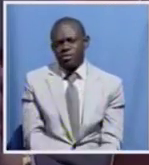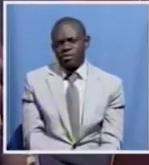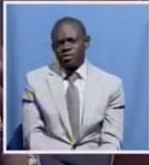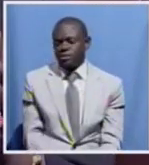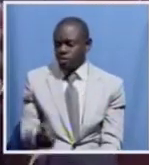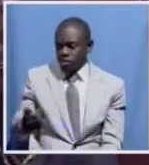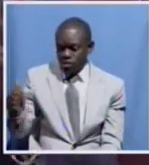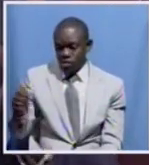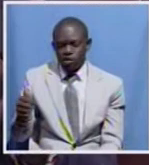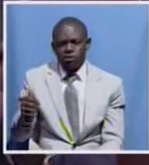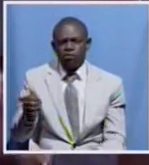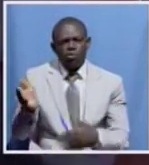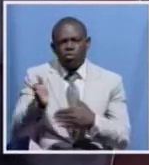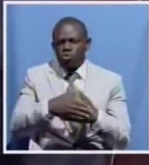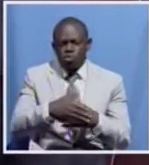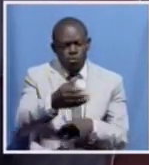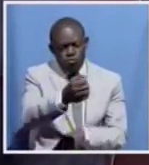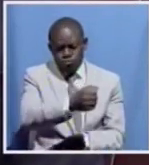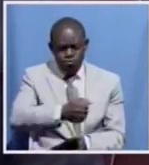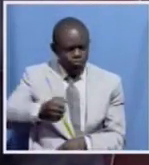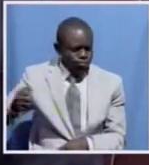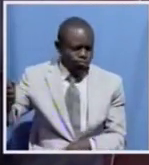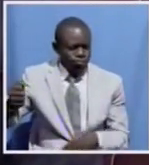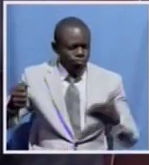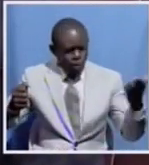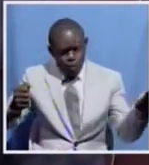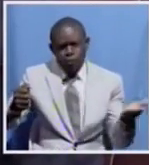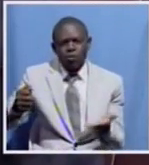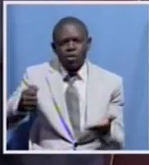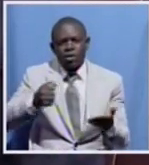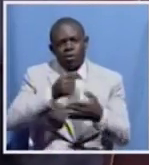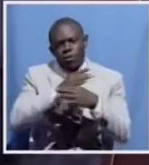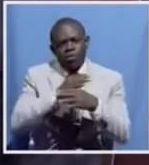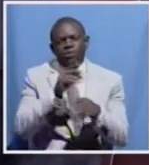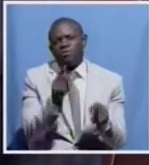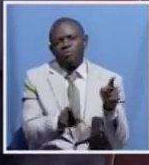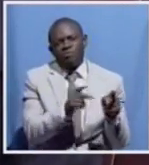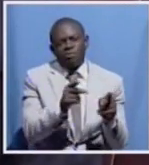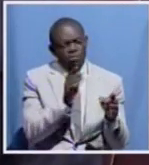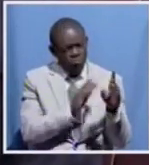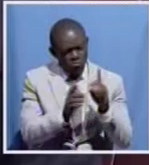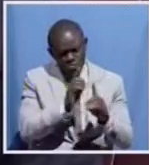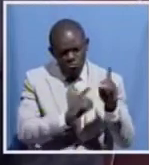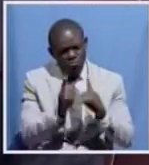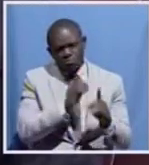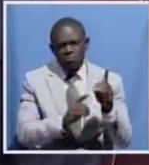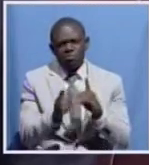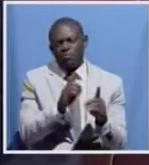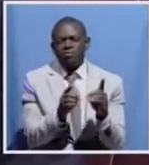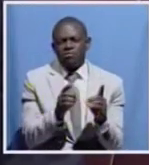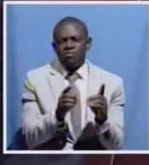doors open to the Austrian delegation that the time is ripe now